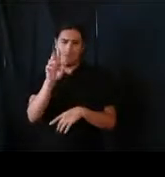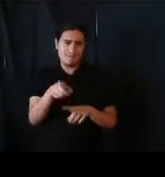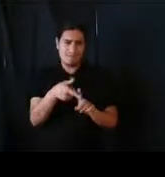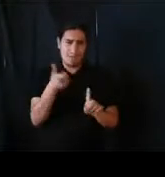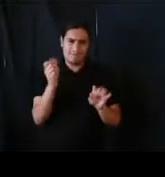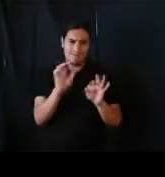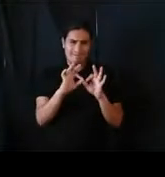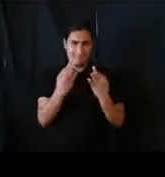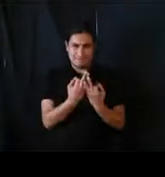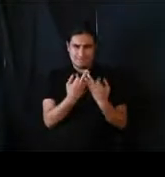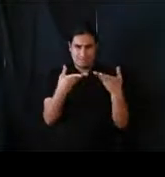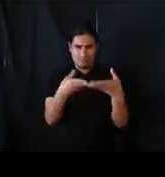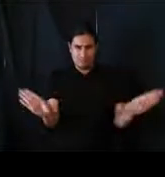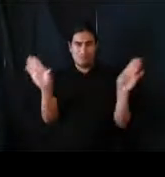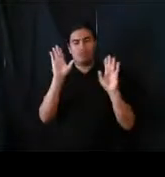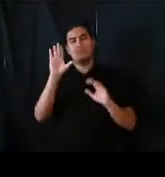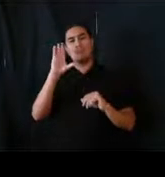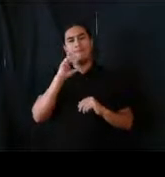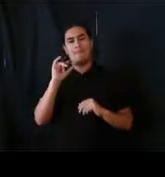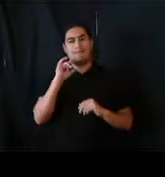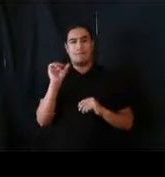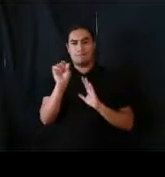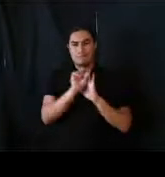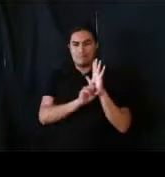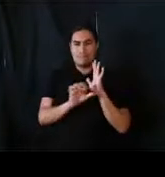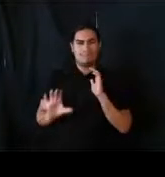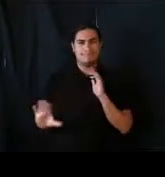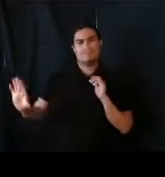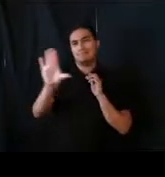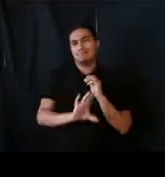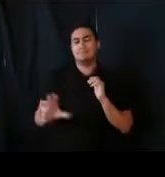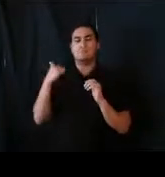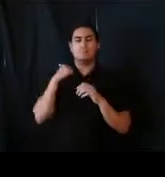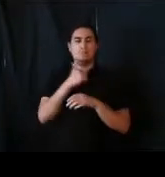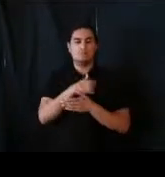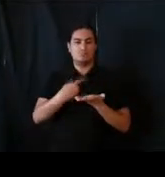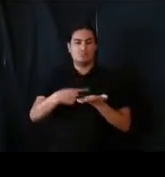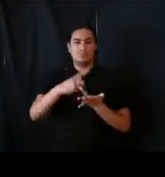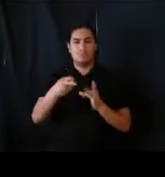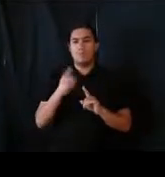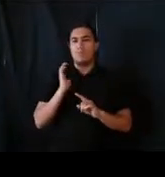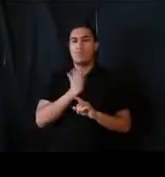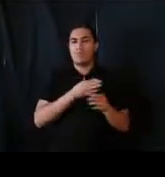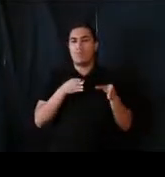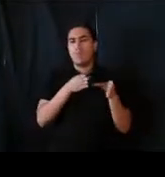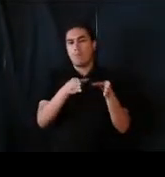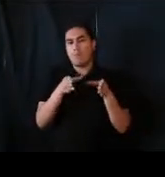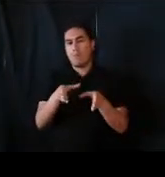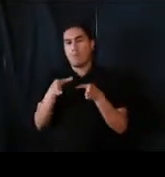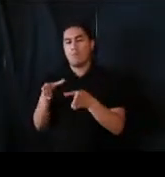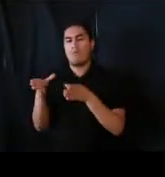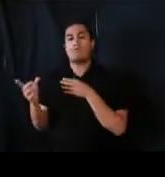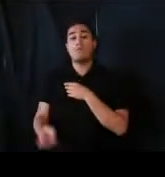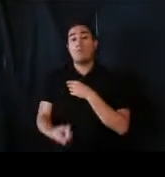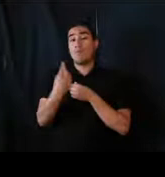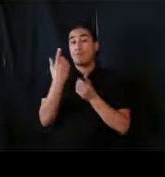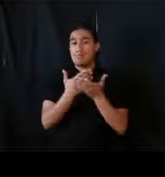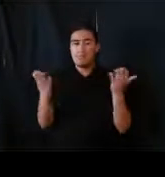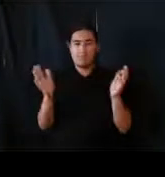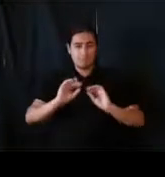period throughout the state of california and then we talk about our roads and one thing that is clear is